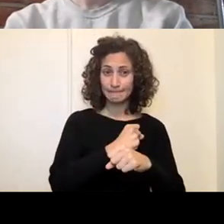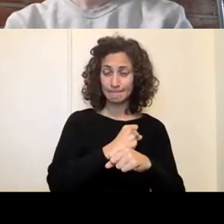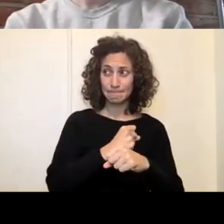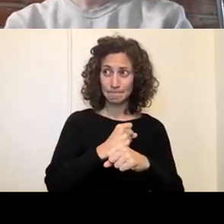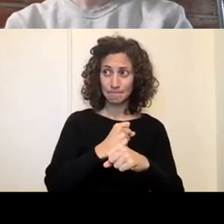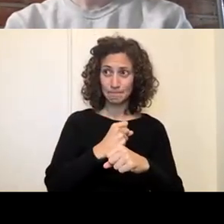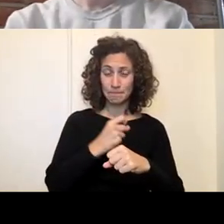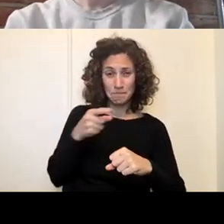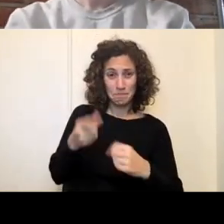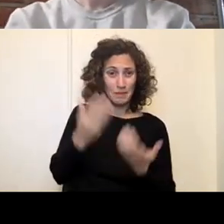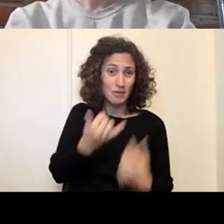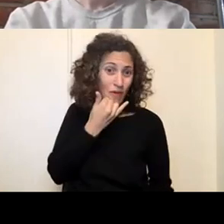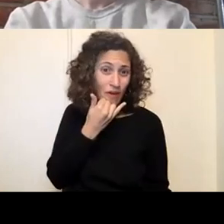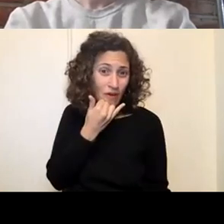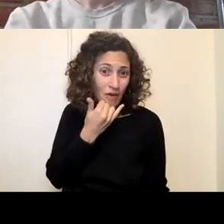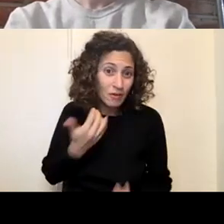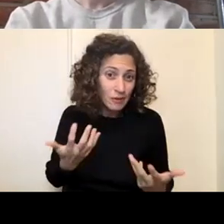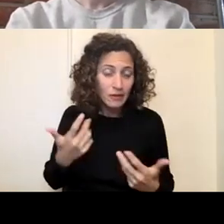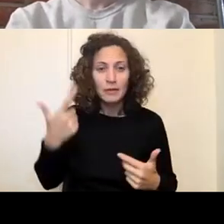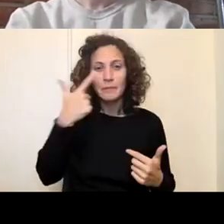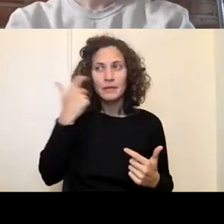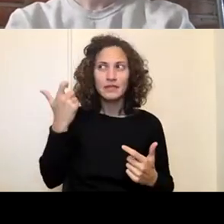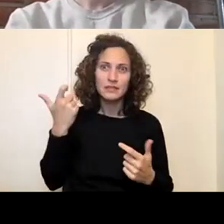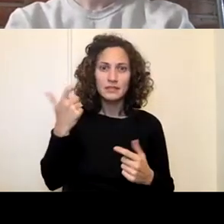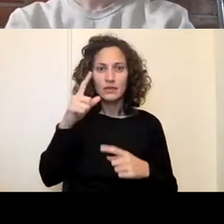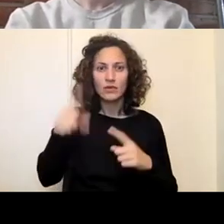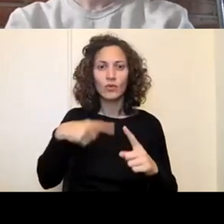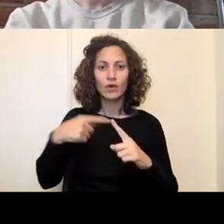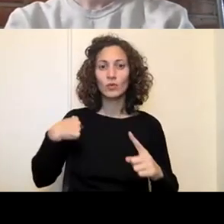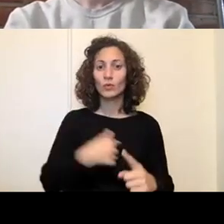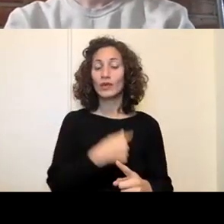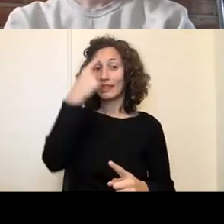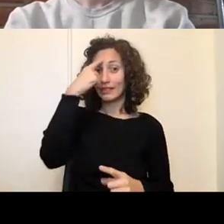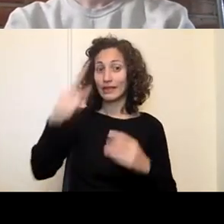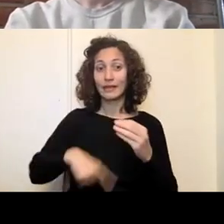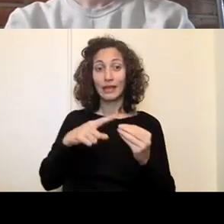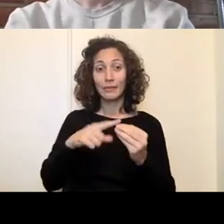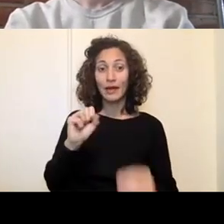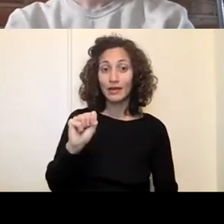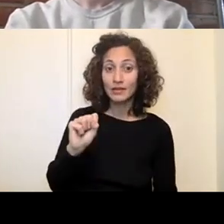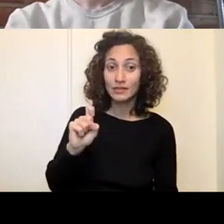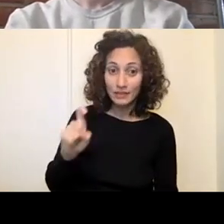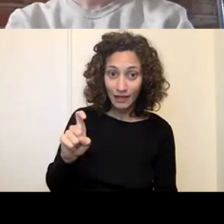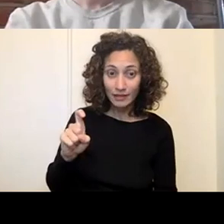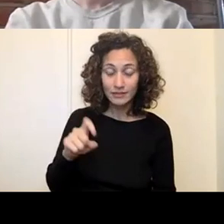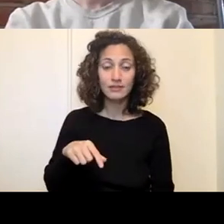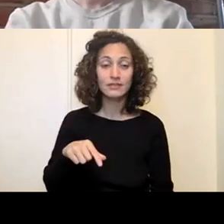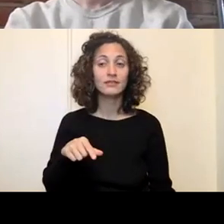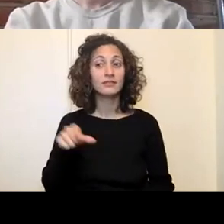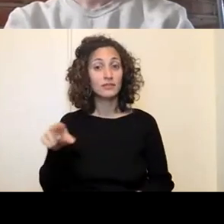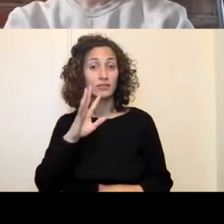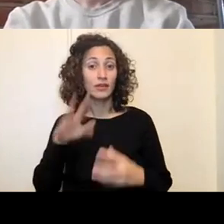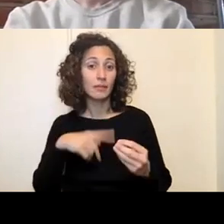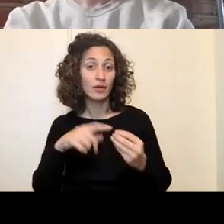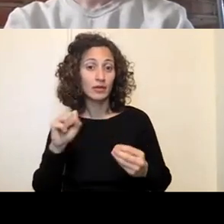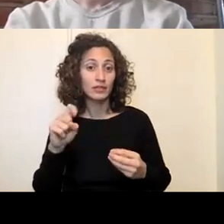possibly wrong because when we think about sex and they're talking about a sexual relationship, and I believe the quote, it says